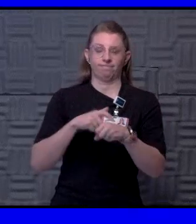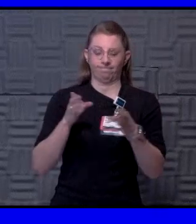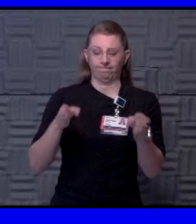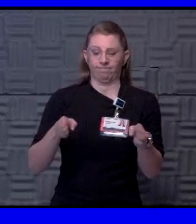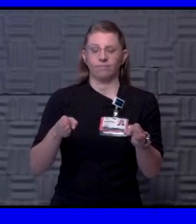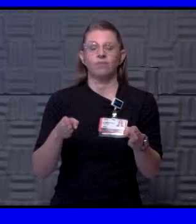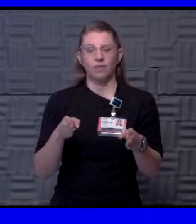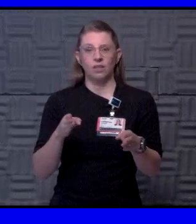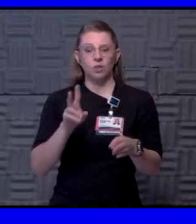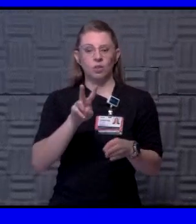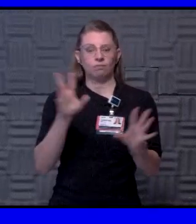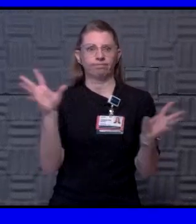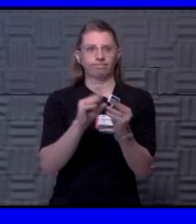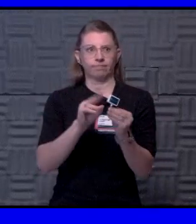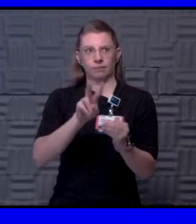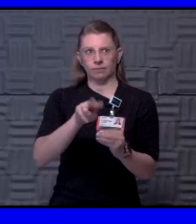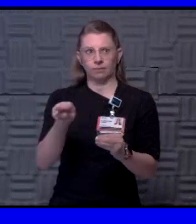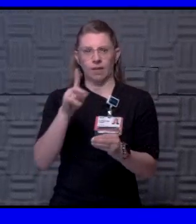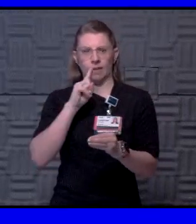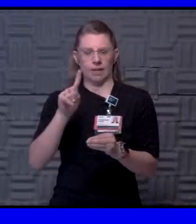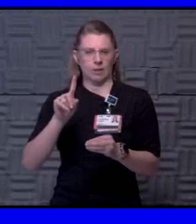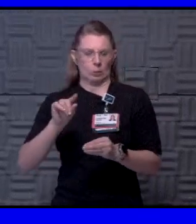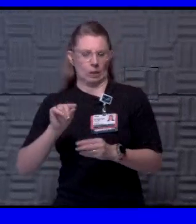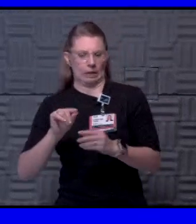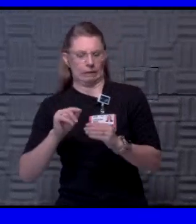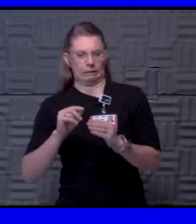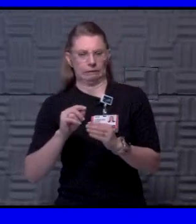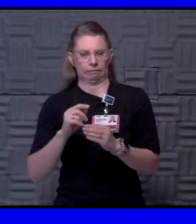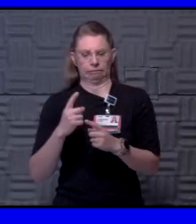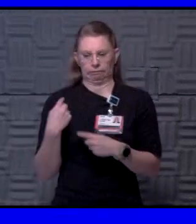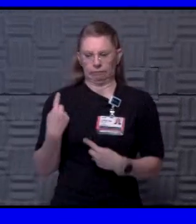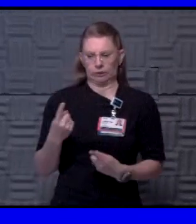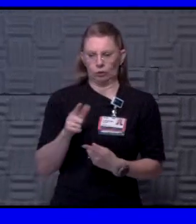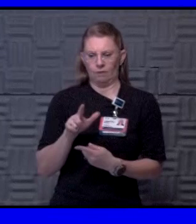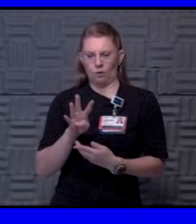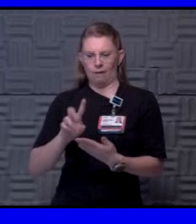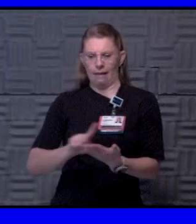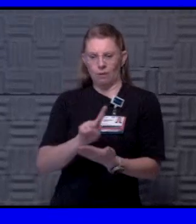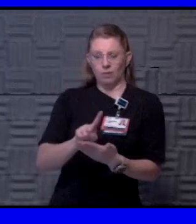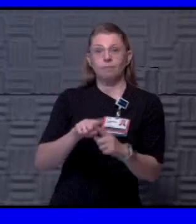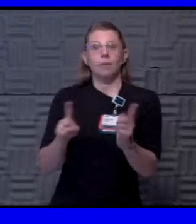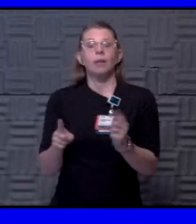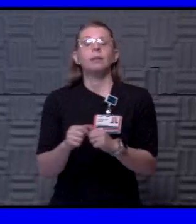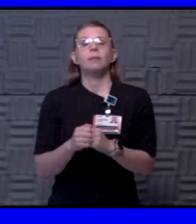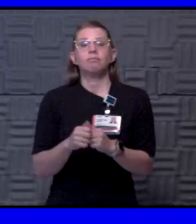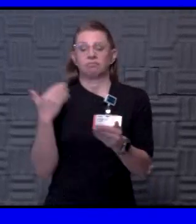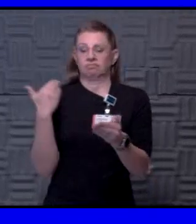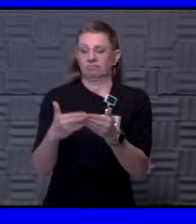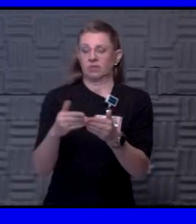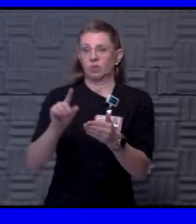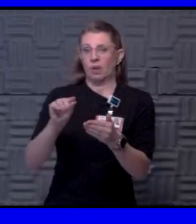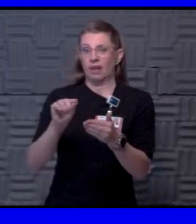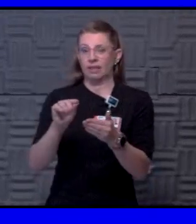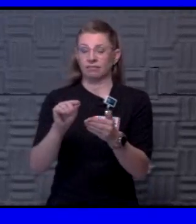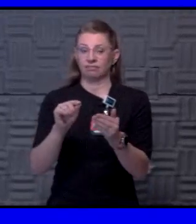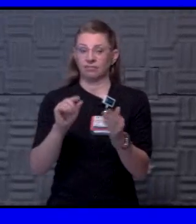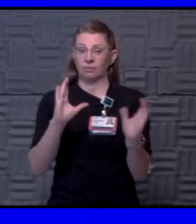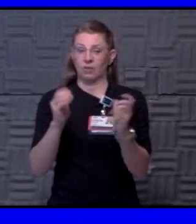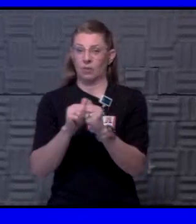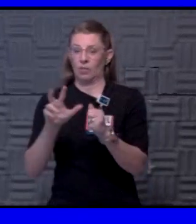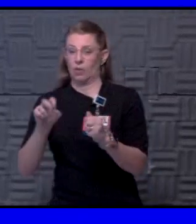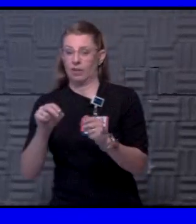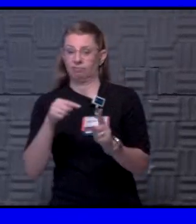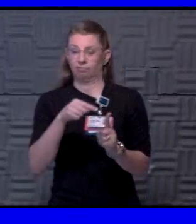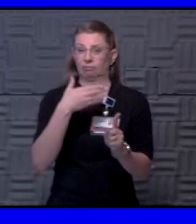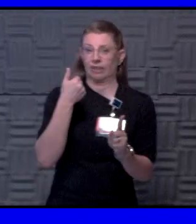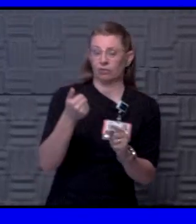22. I think we were at 20 at some point within the last 24 hours, but I think, again, being closer to 20 than 30 is always much better.